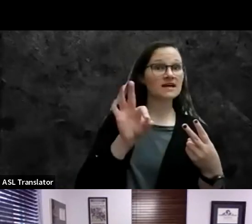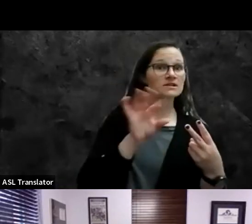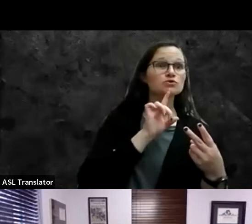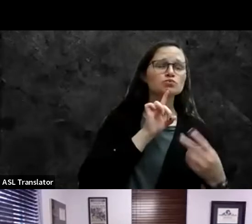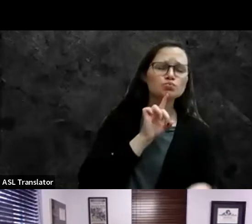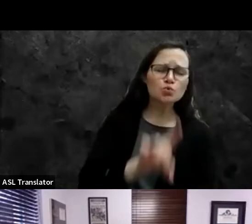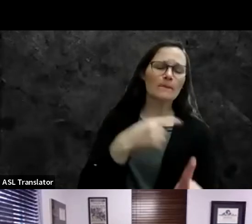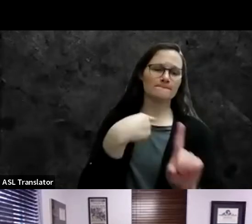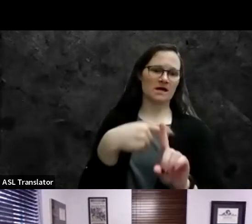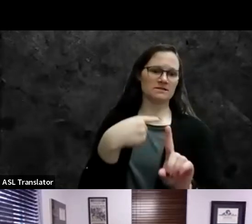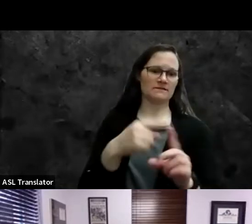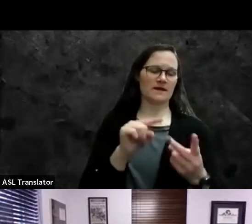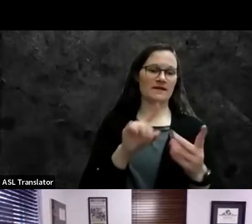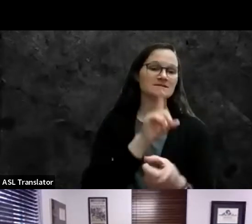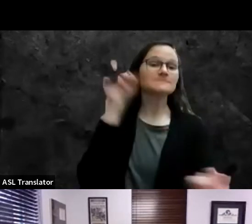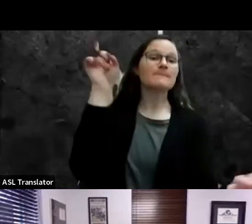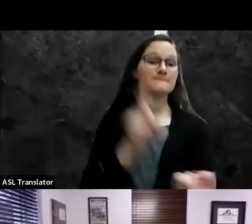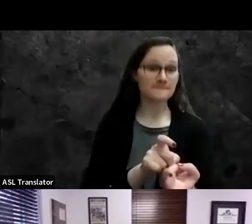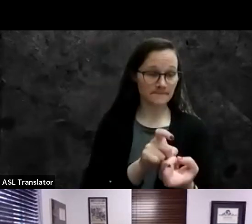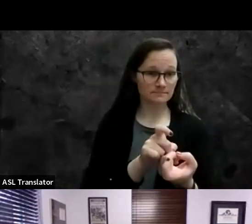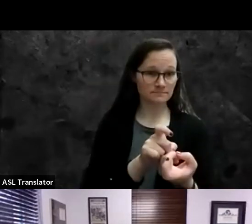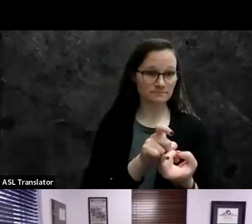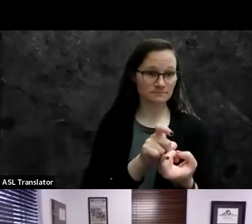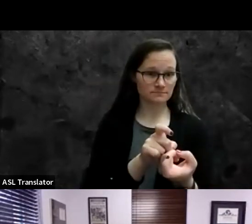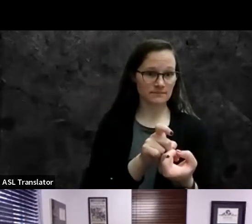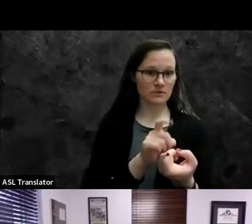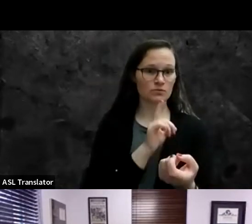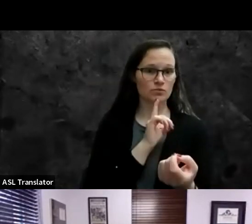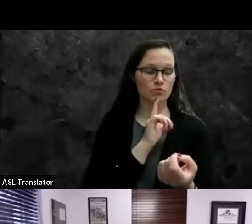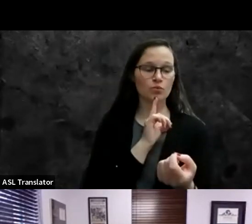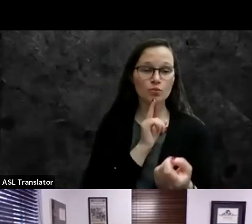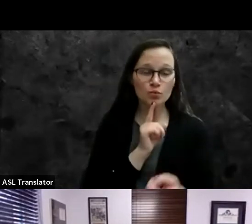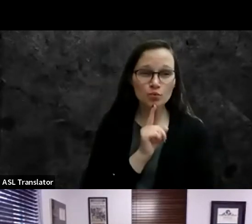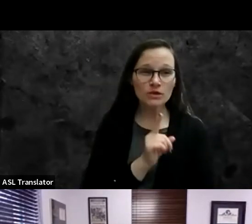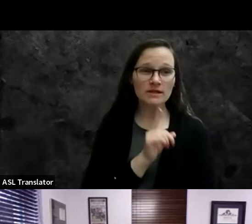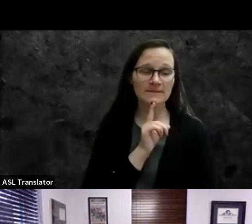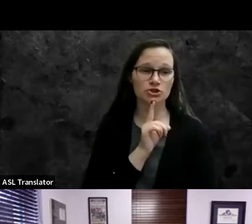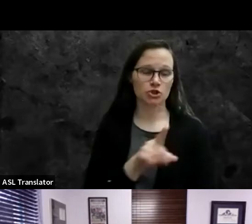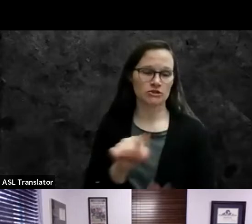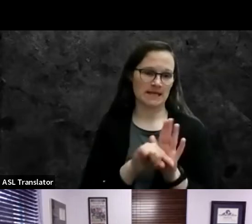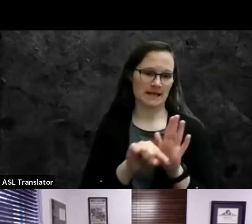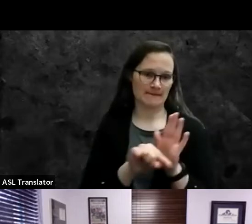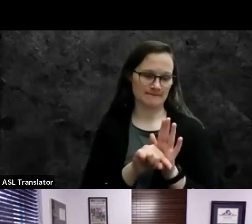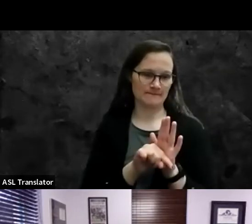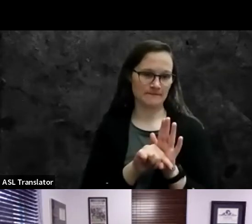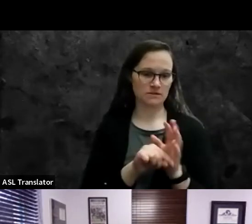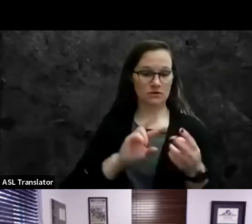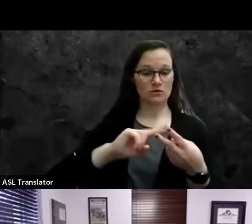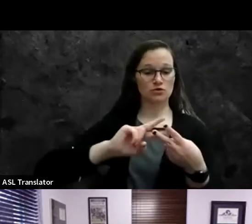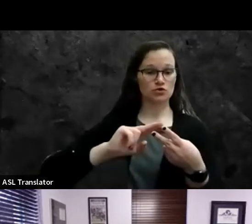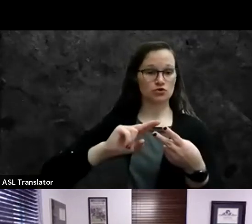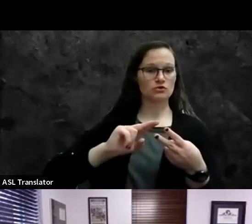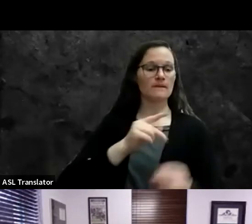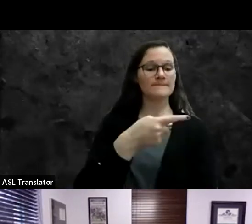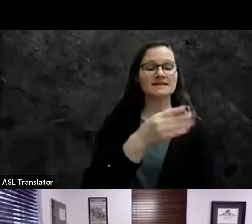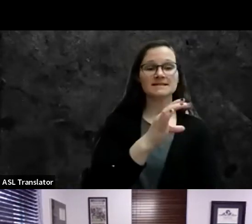and specificity, the likelihood of correctly detecting a true negative. And there, of course, are two categories of tests, the